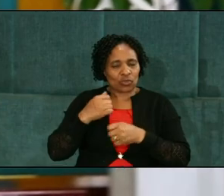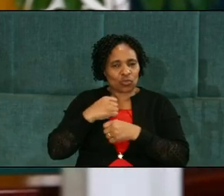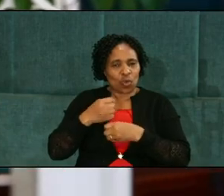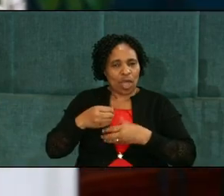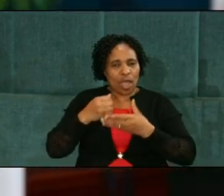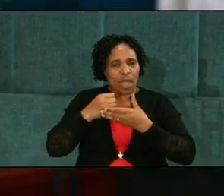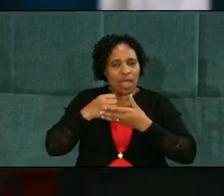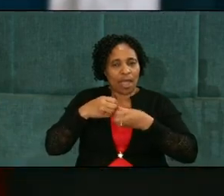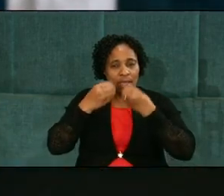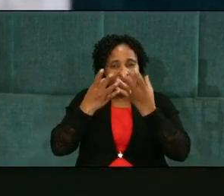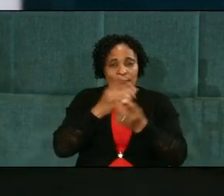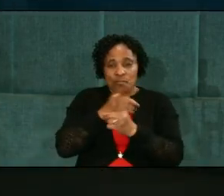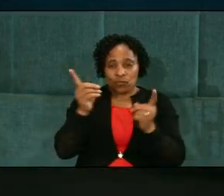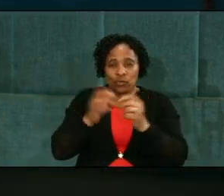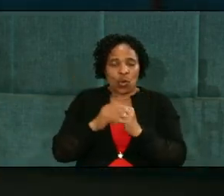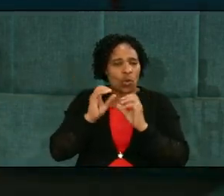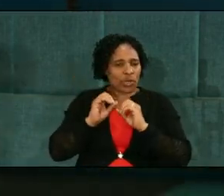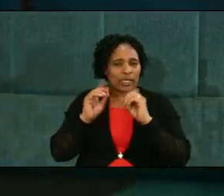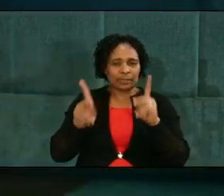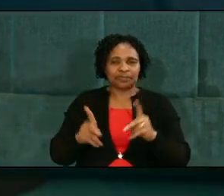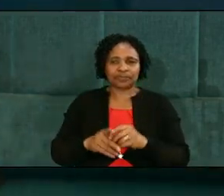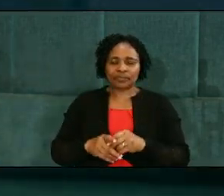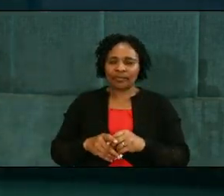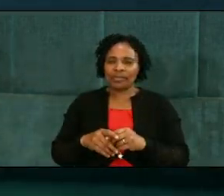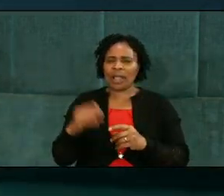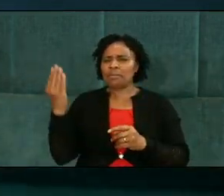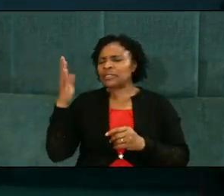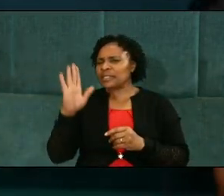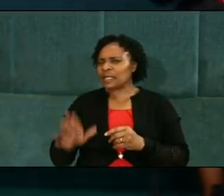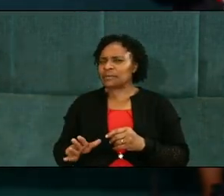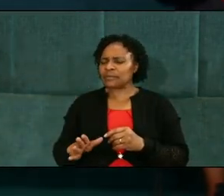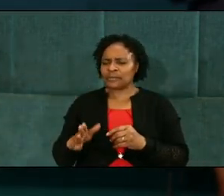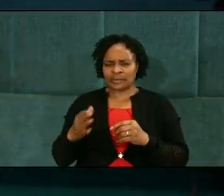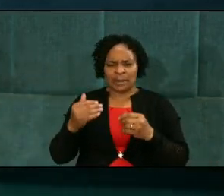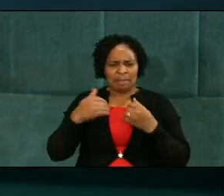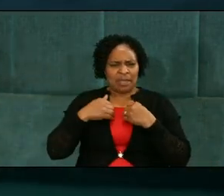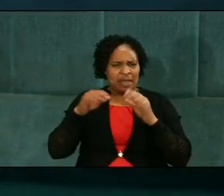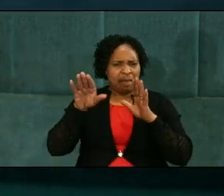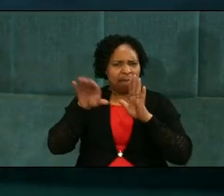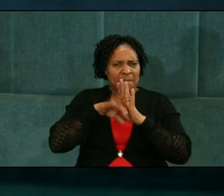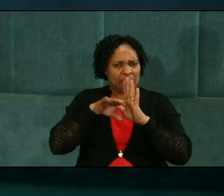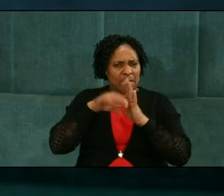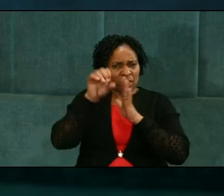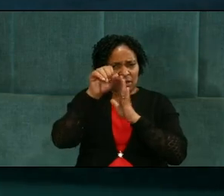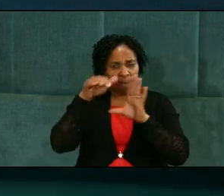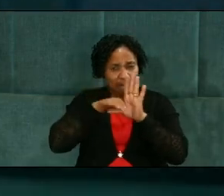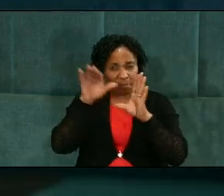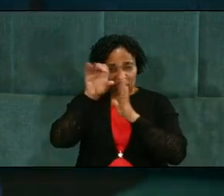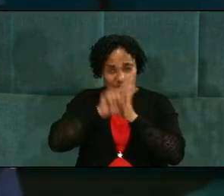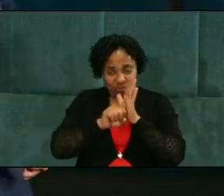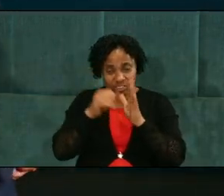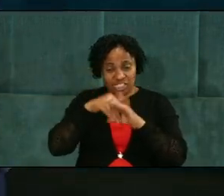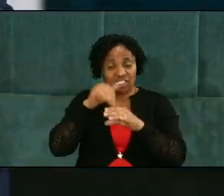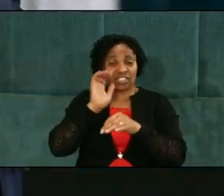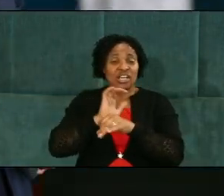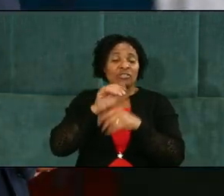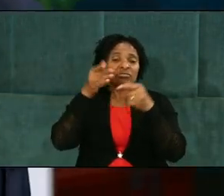Okay. So, Brother Preacher, why don't you want your membership in this church?